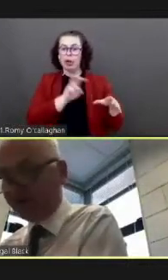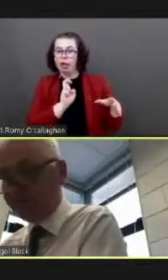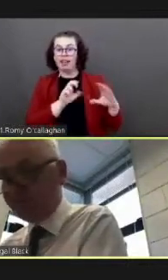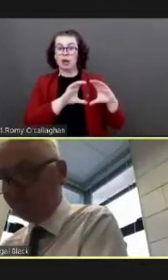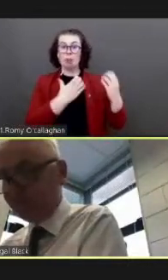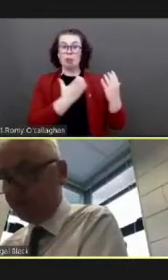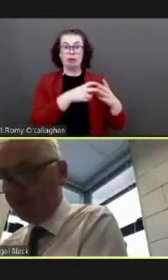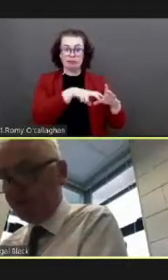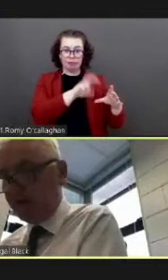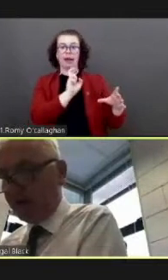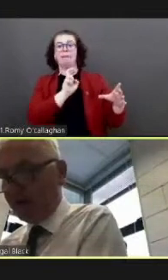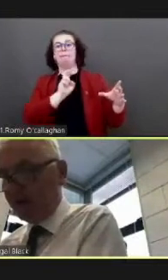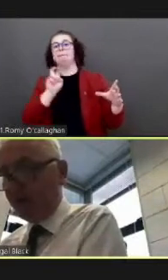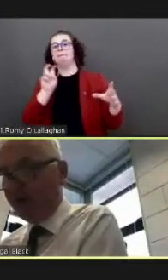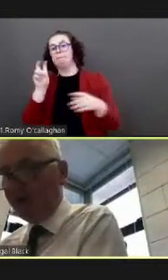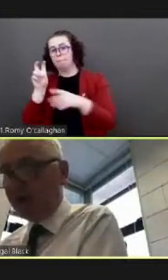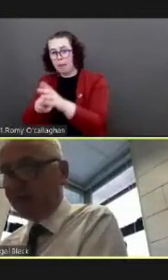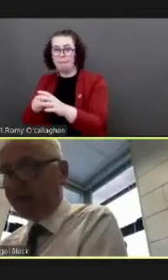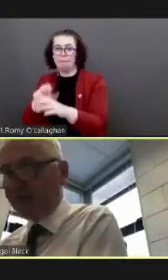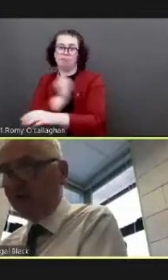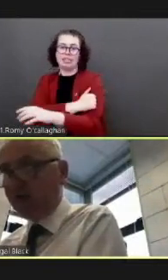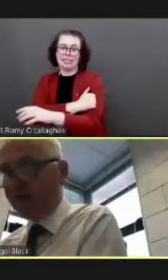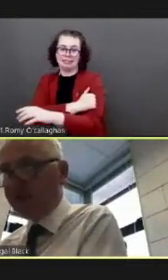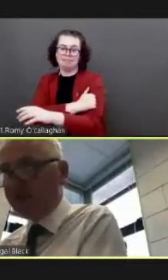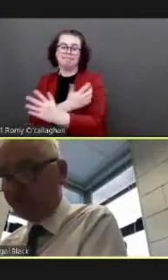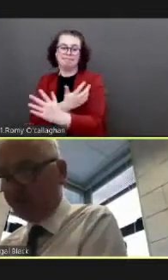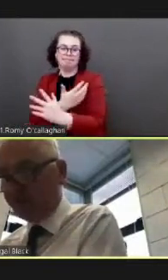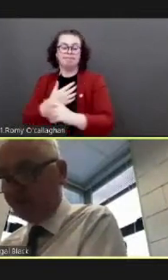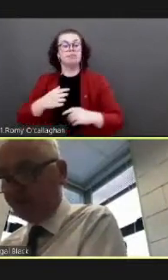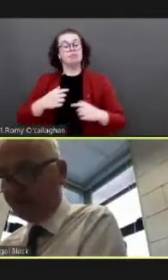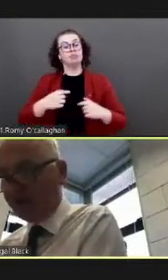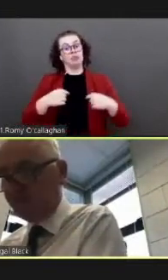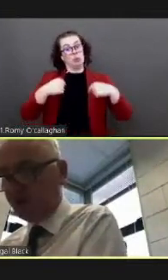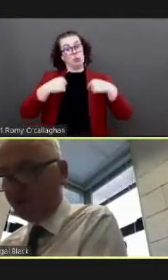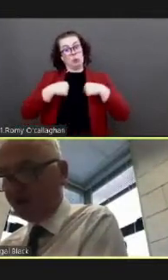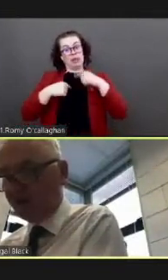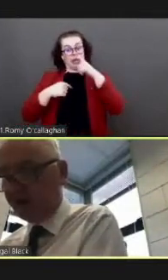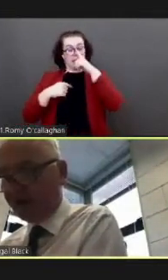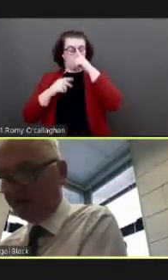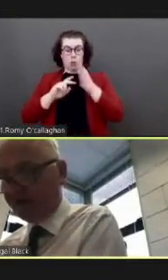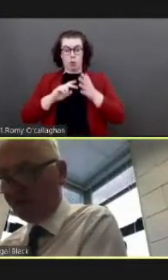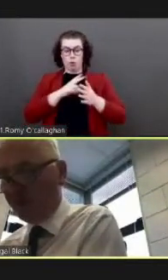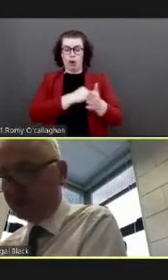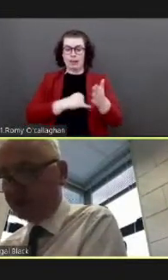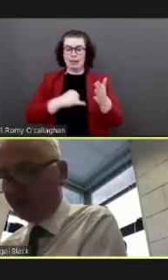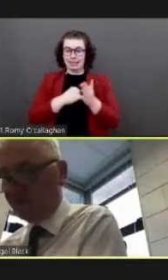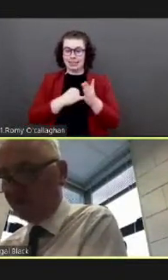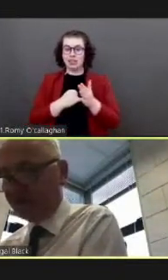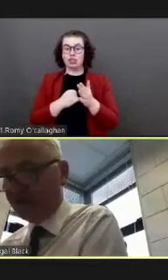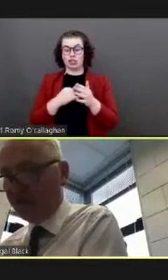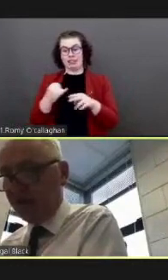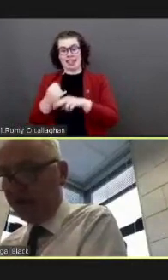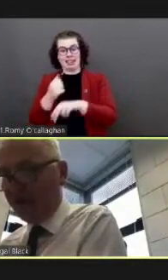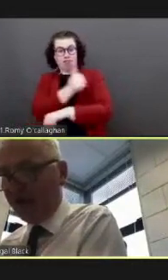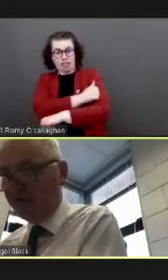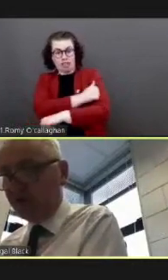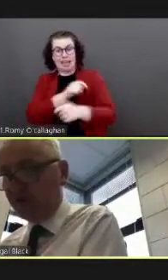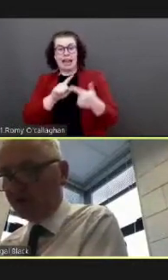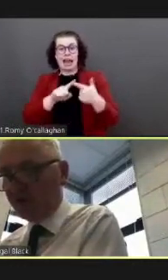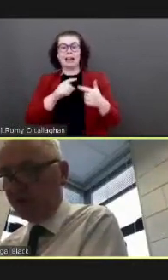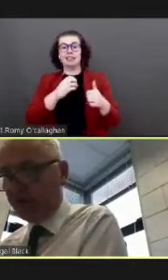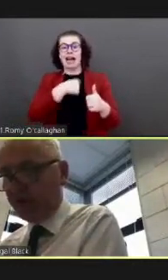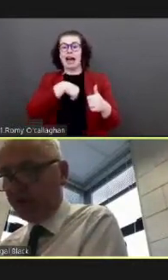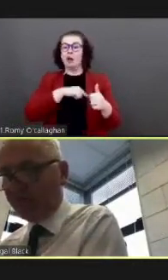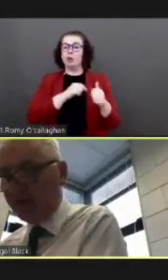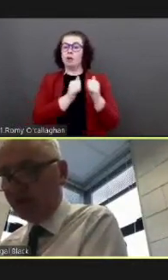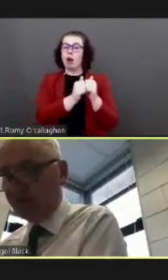prison. We, as an organisation in the prison service and working with our partners in probation and others, and